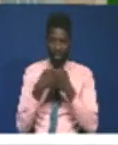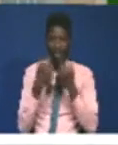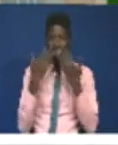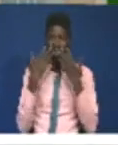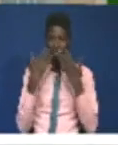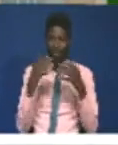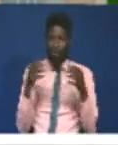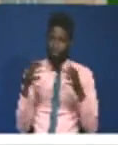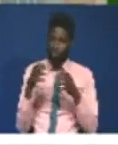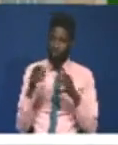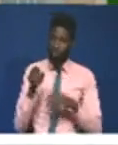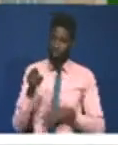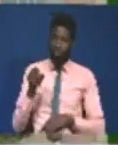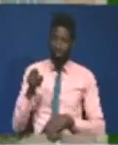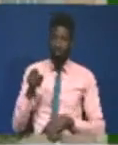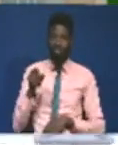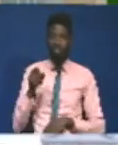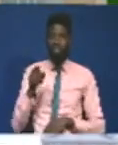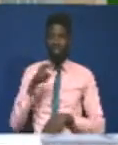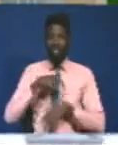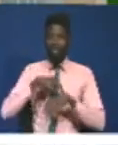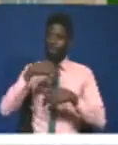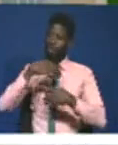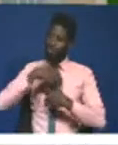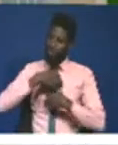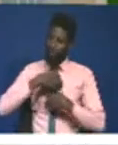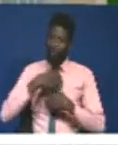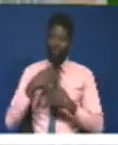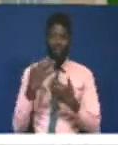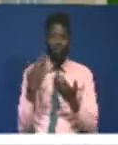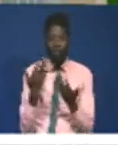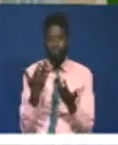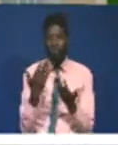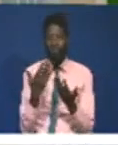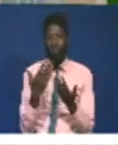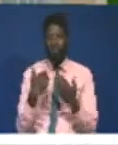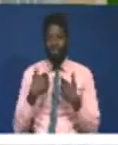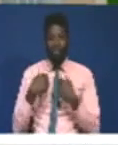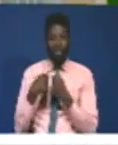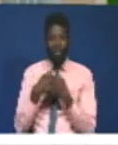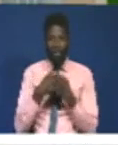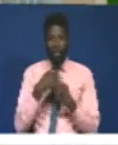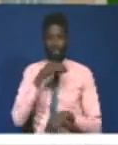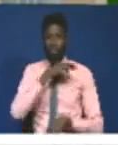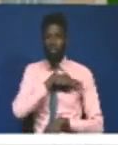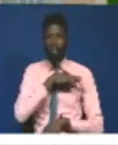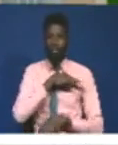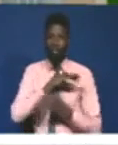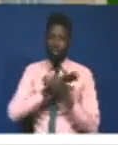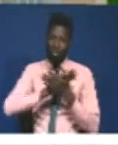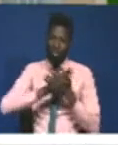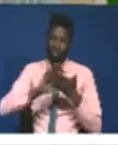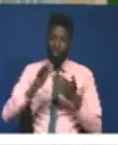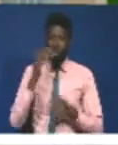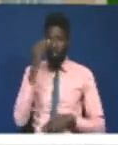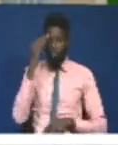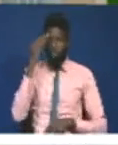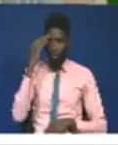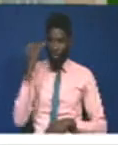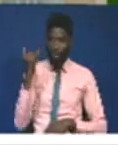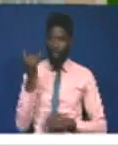at the end or at retirement. They are not able to get those benefits because maybe the fund is